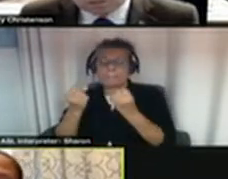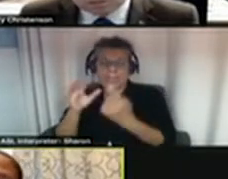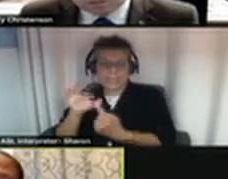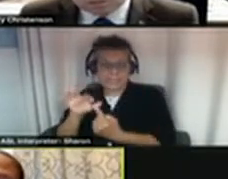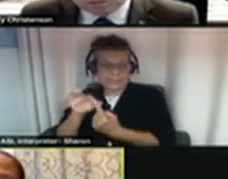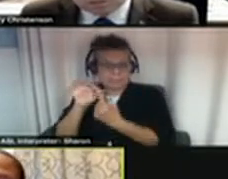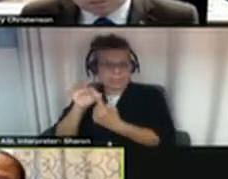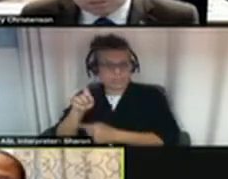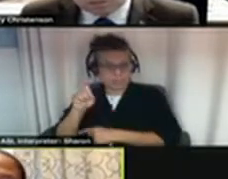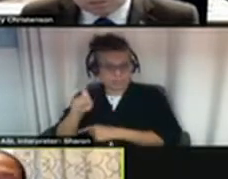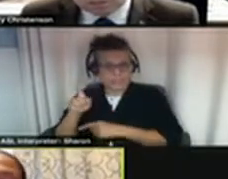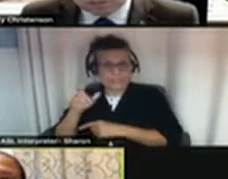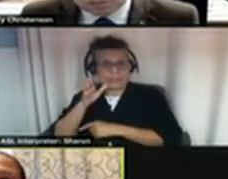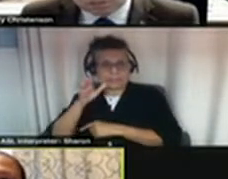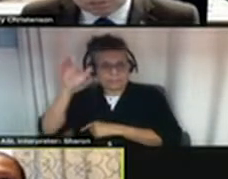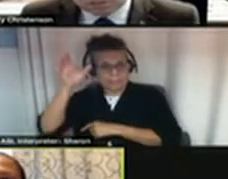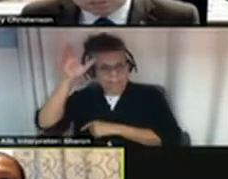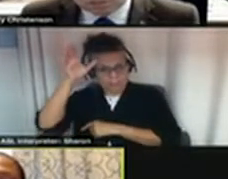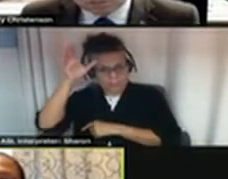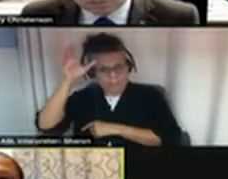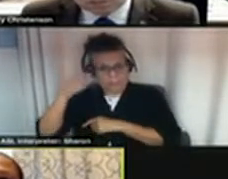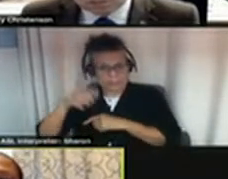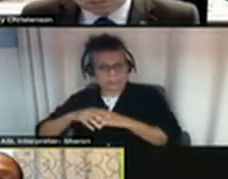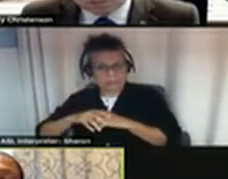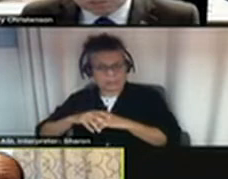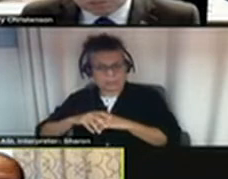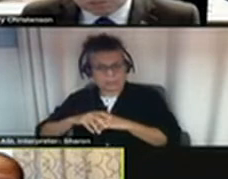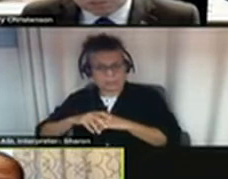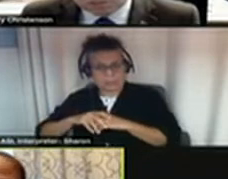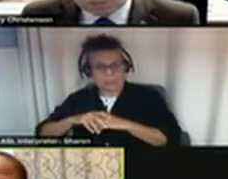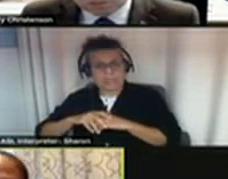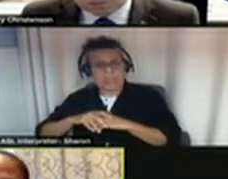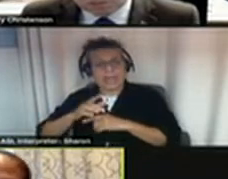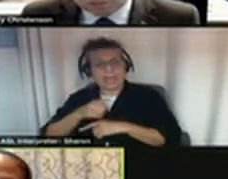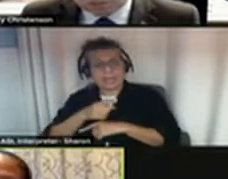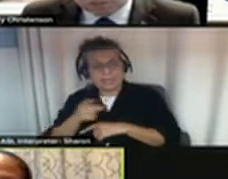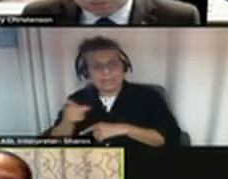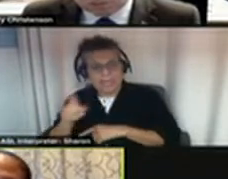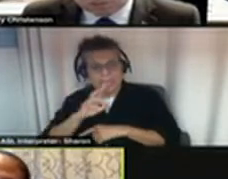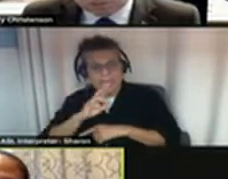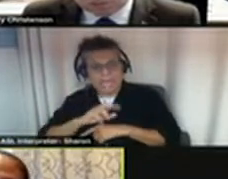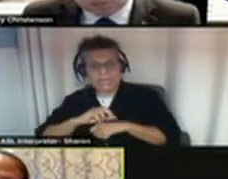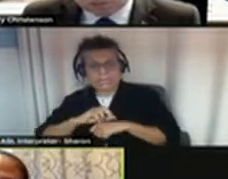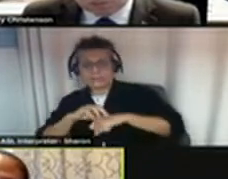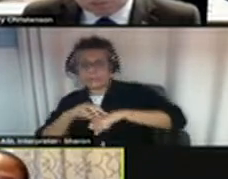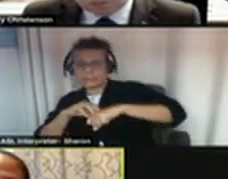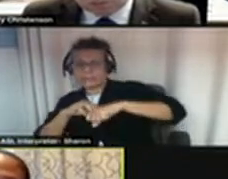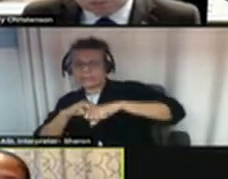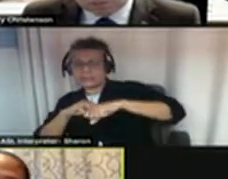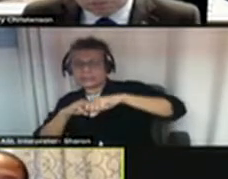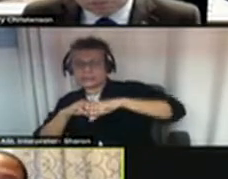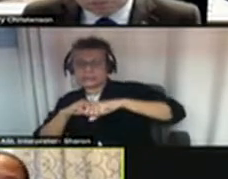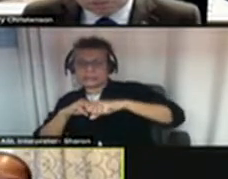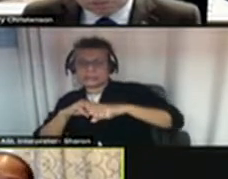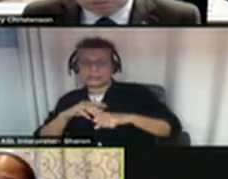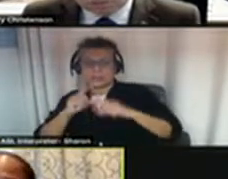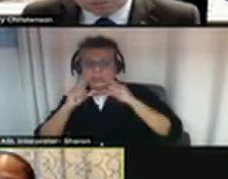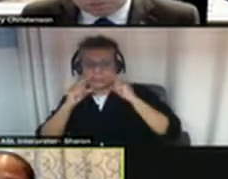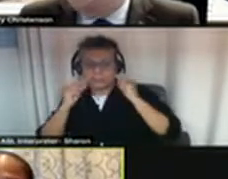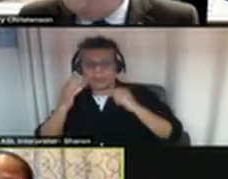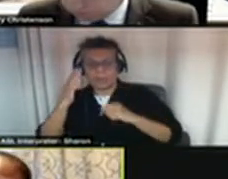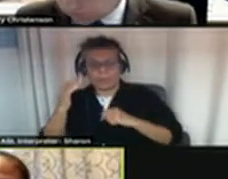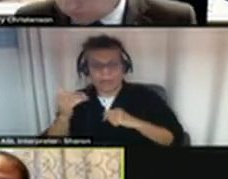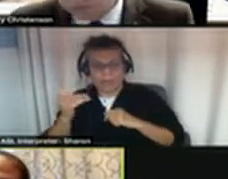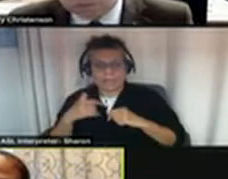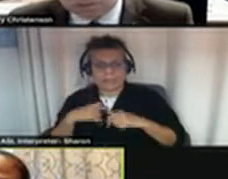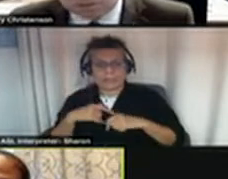needs parents that are reluctant in masks just because of the regression that